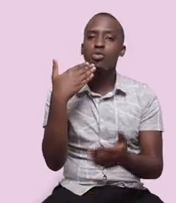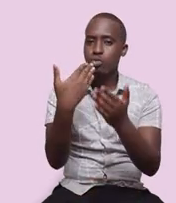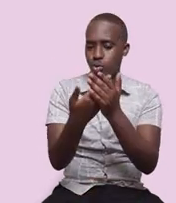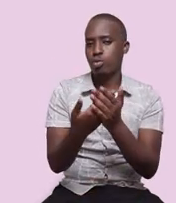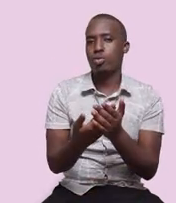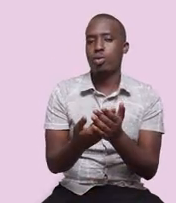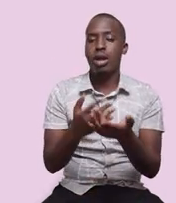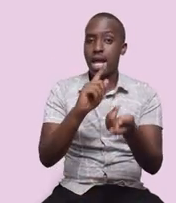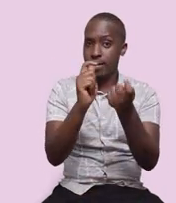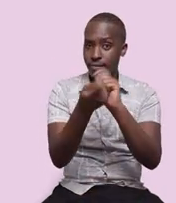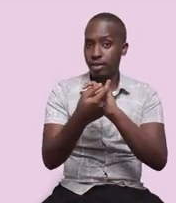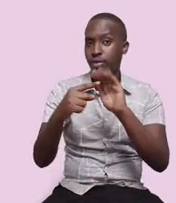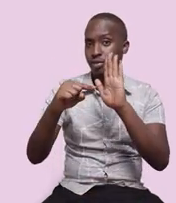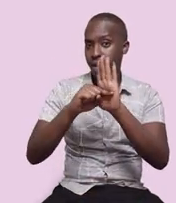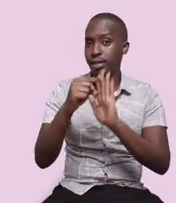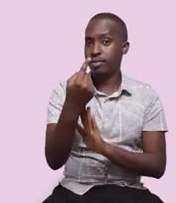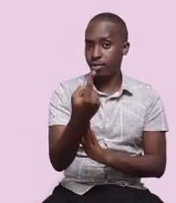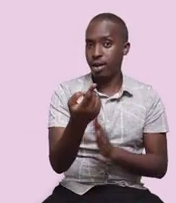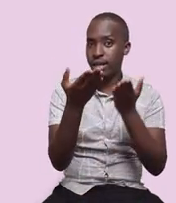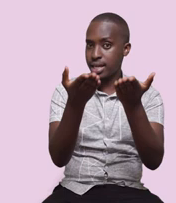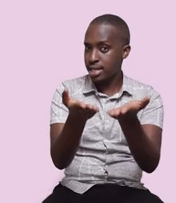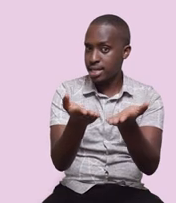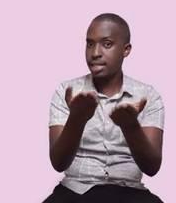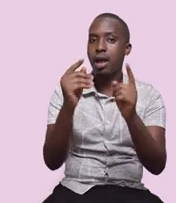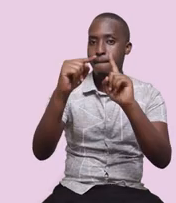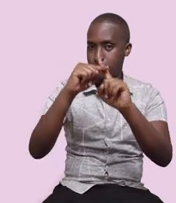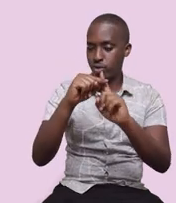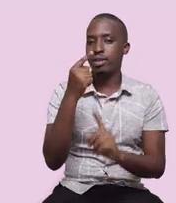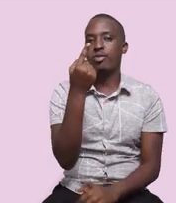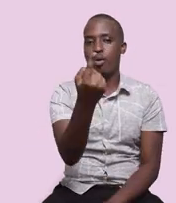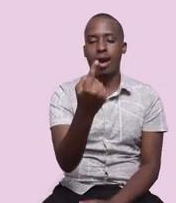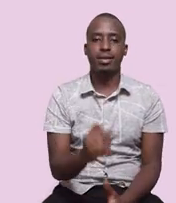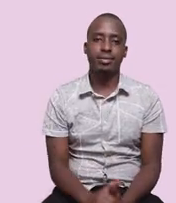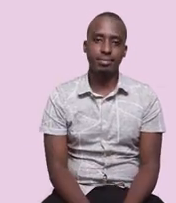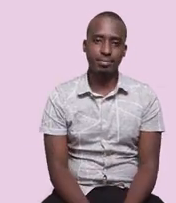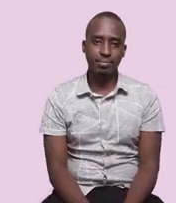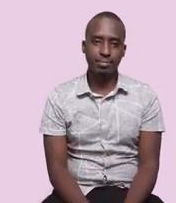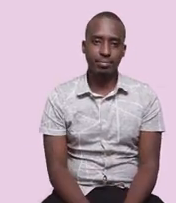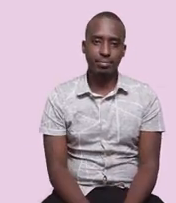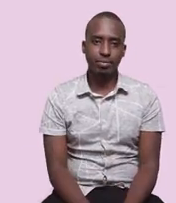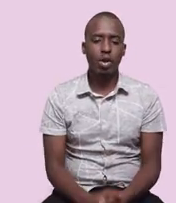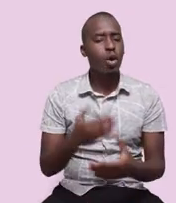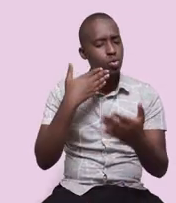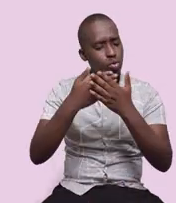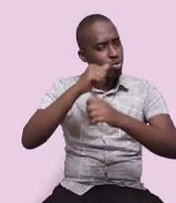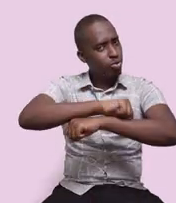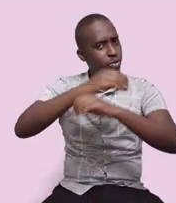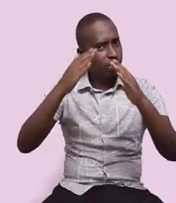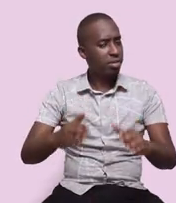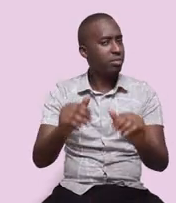Good. The inverse of negative 1 is positive 1. You are good